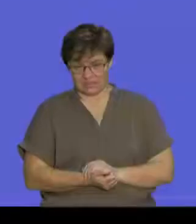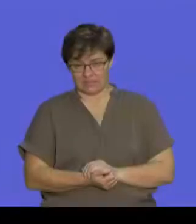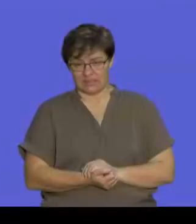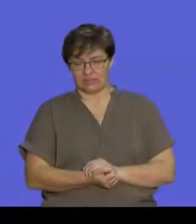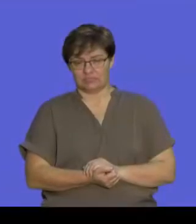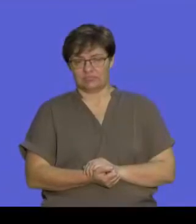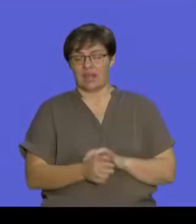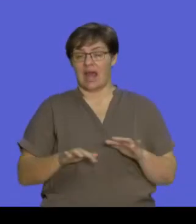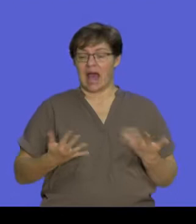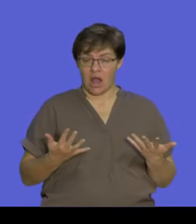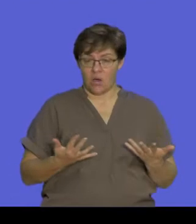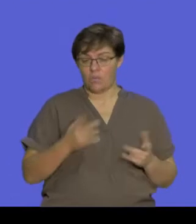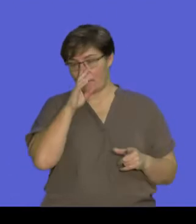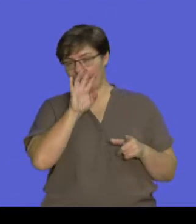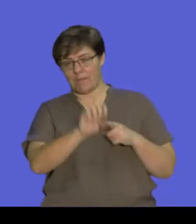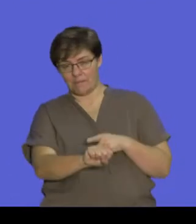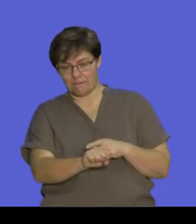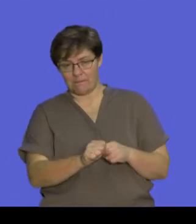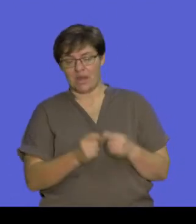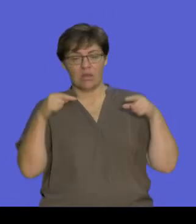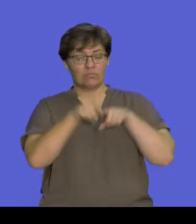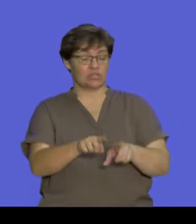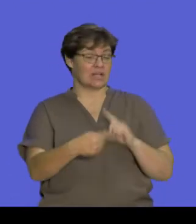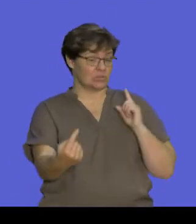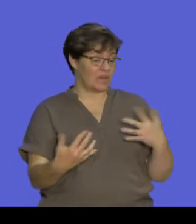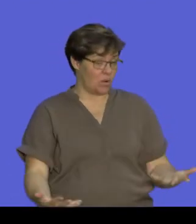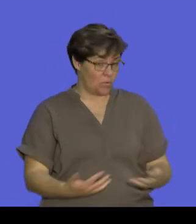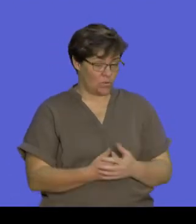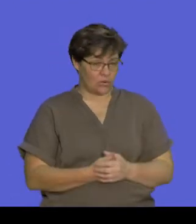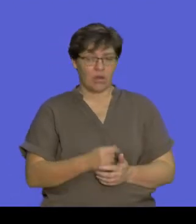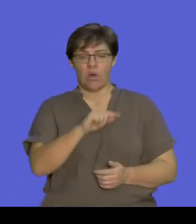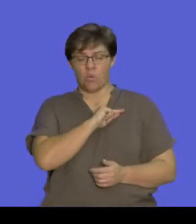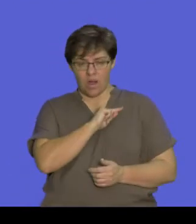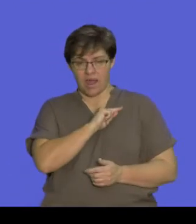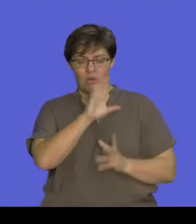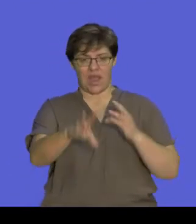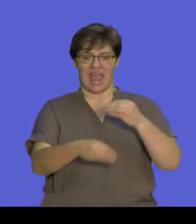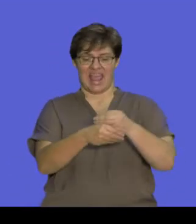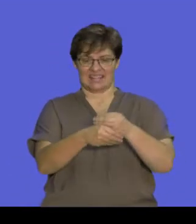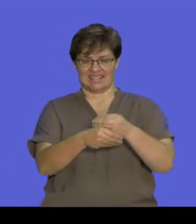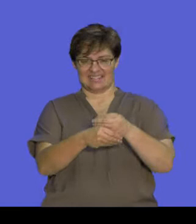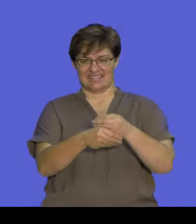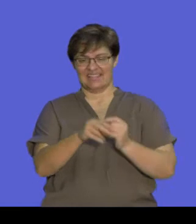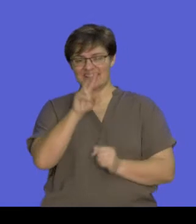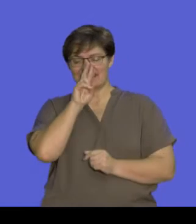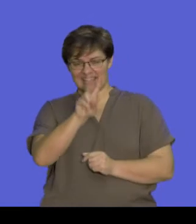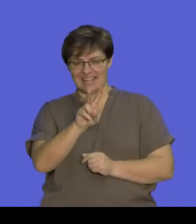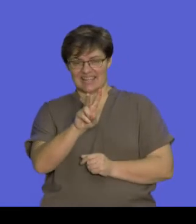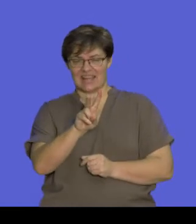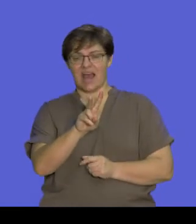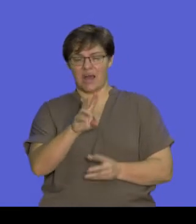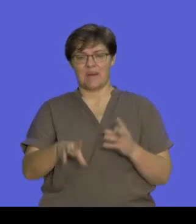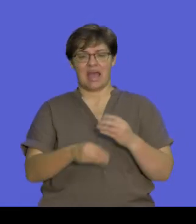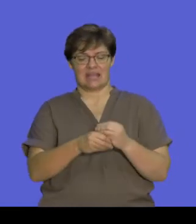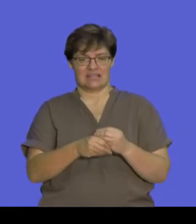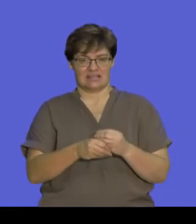that we can recognize they are mutually exclusive is because we can add them here and see they're adding up to zero. There's no